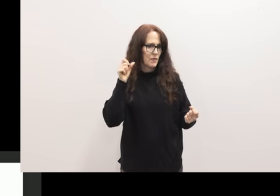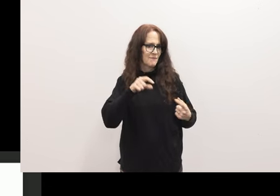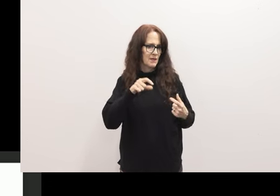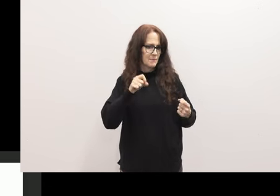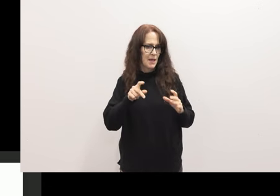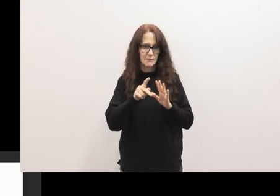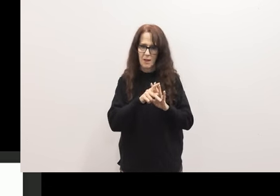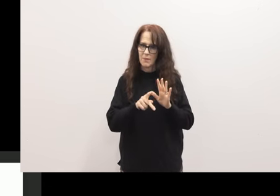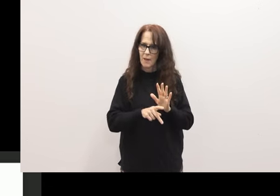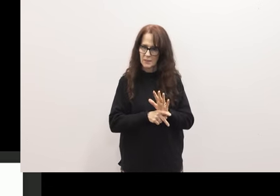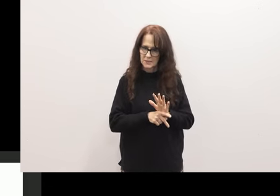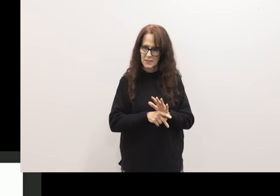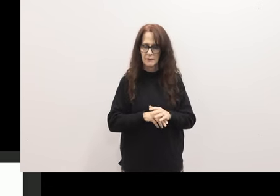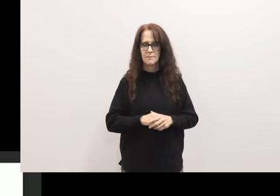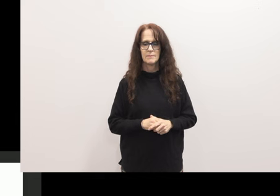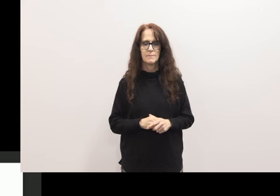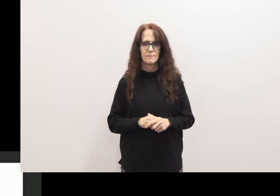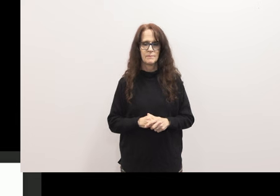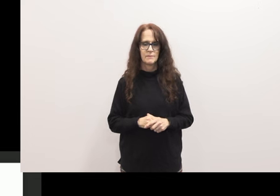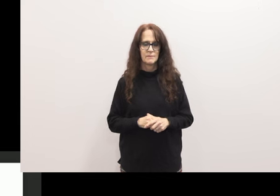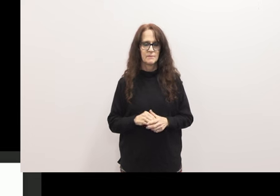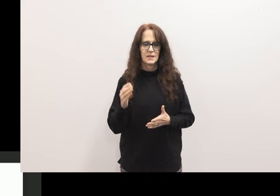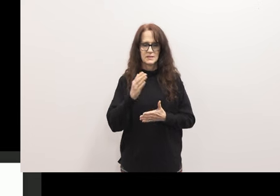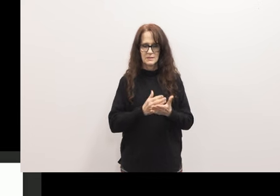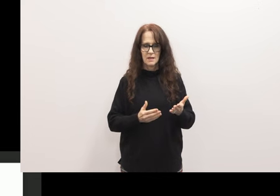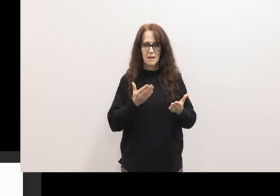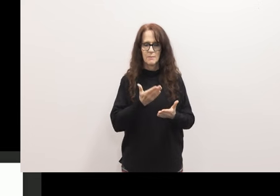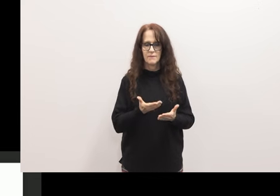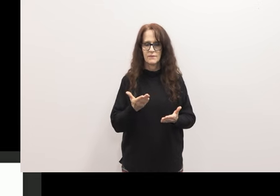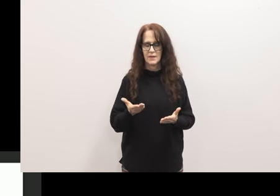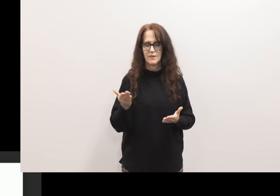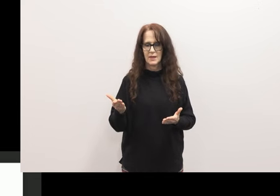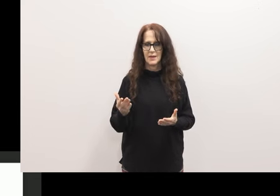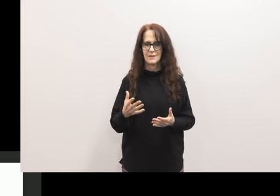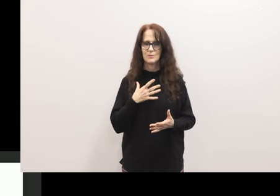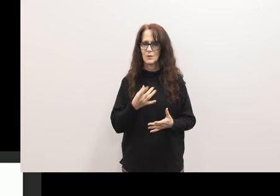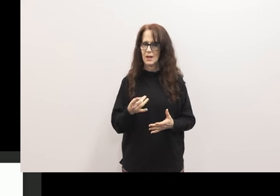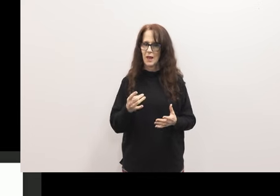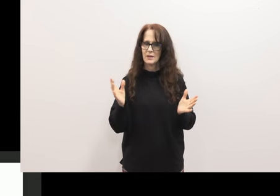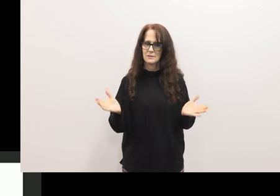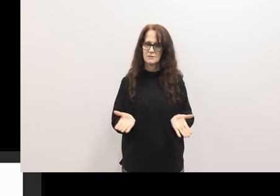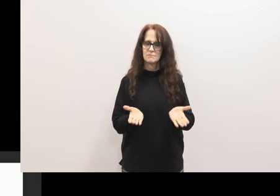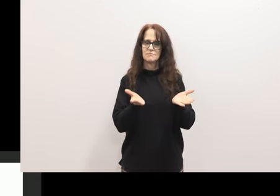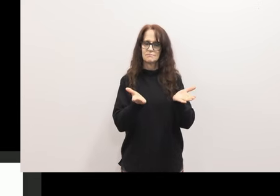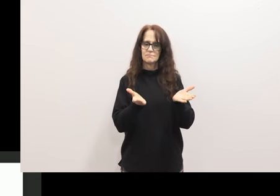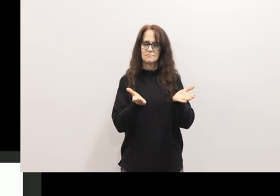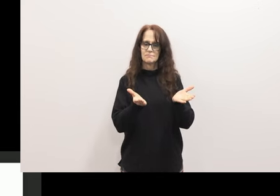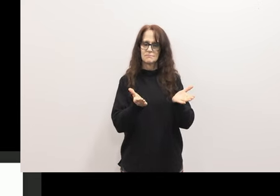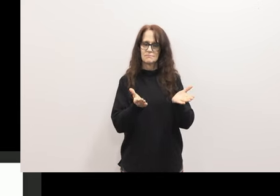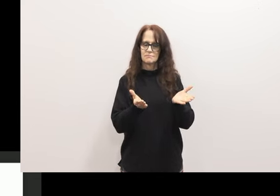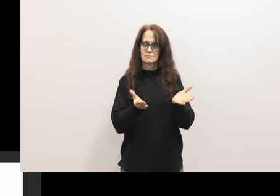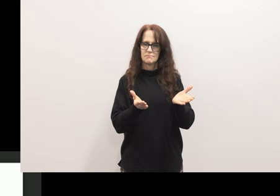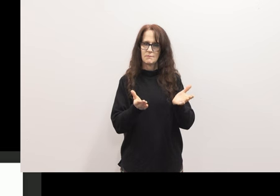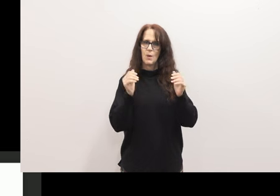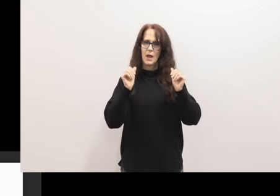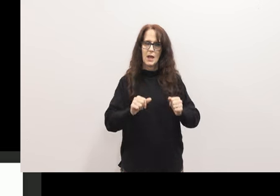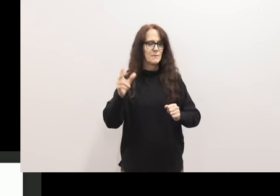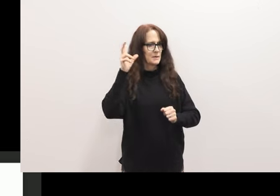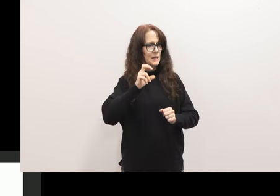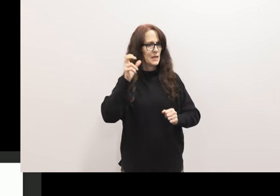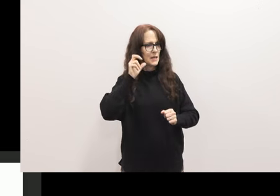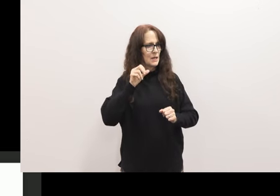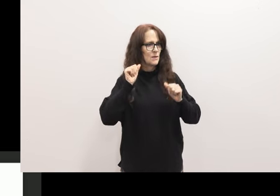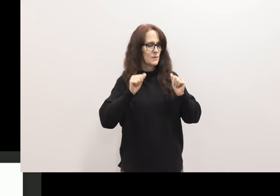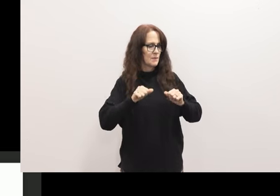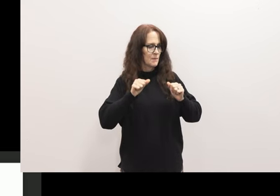policy. And so some of the things that we know we like to uplift is that, you know, we were able to hear their